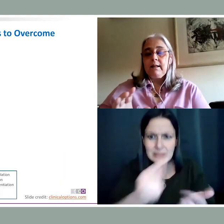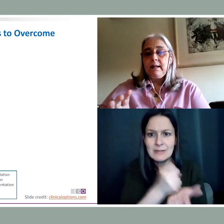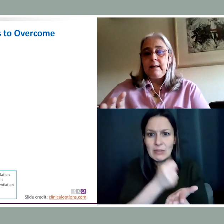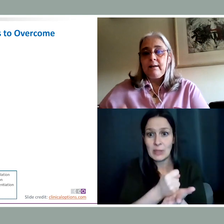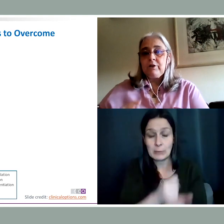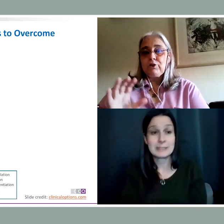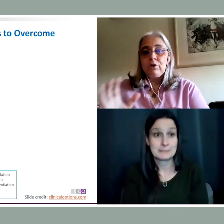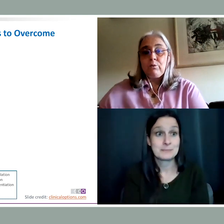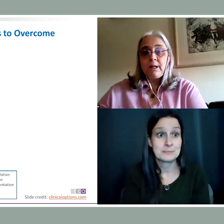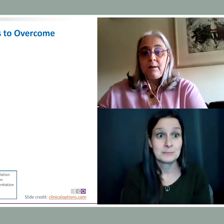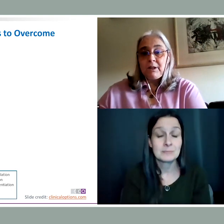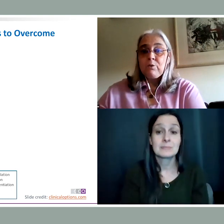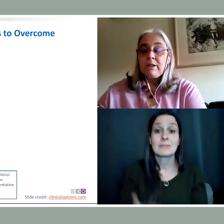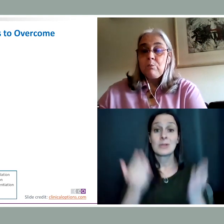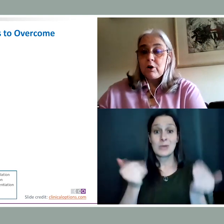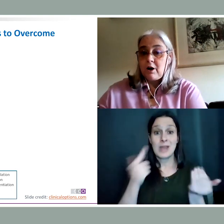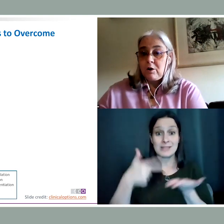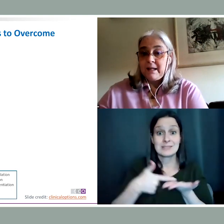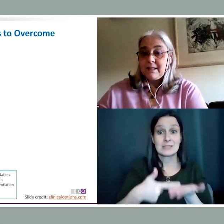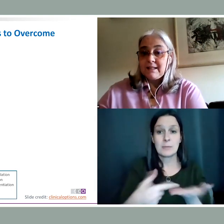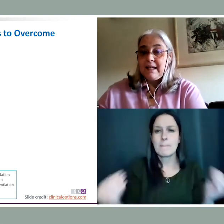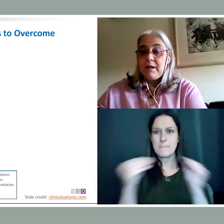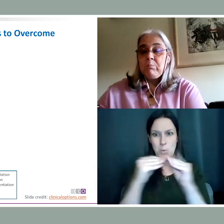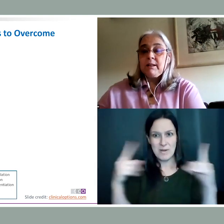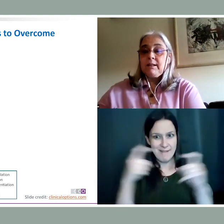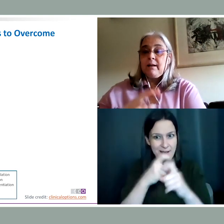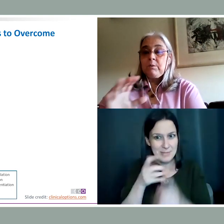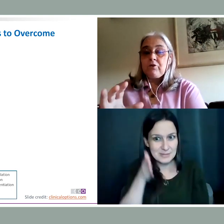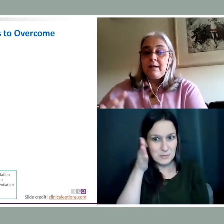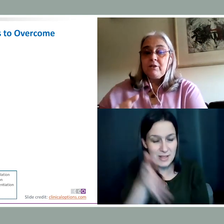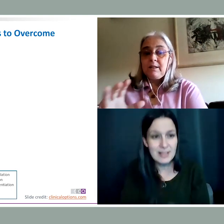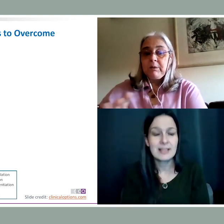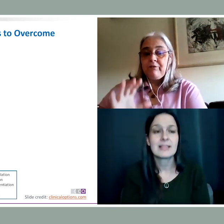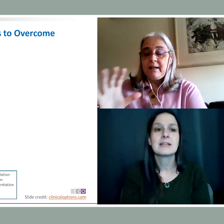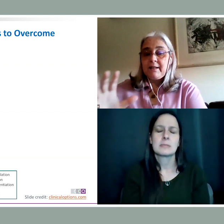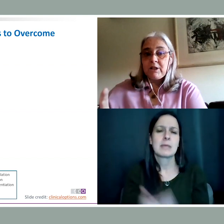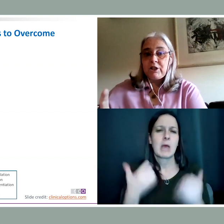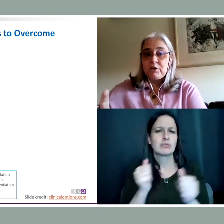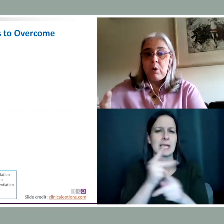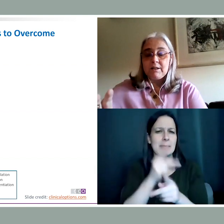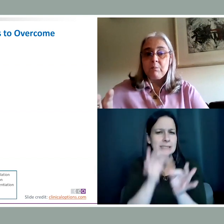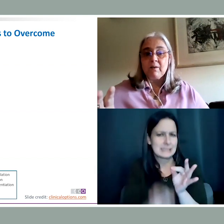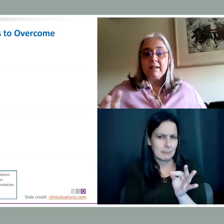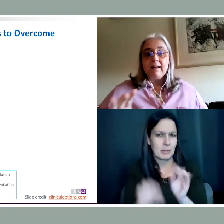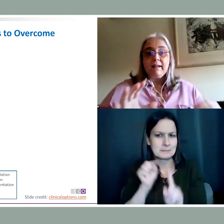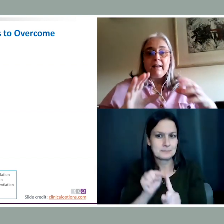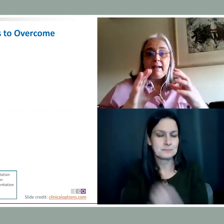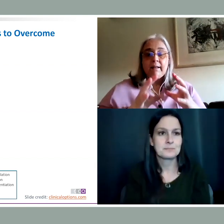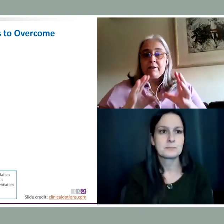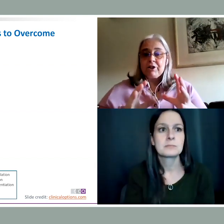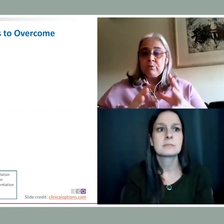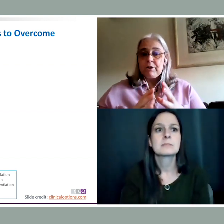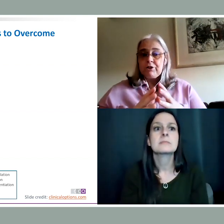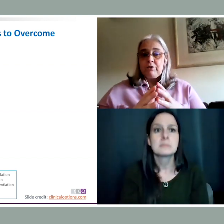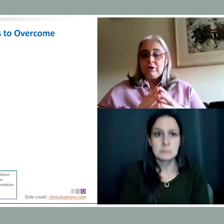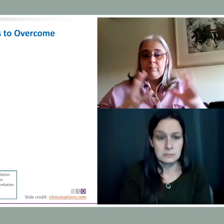So now the talk will become a little bit more complex, but I will try to simplify as much as possible. And